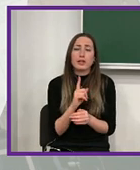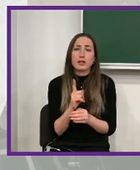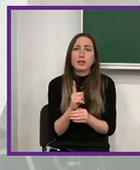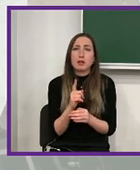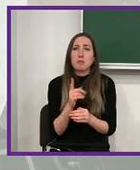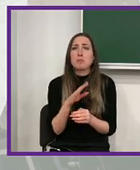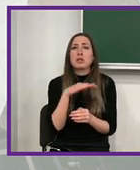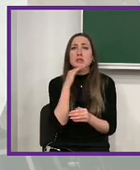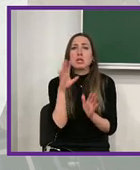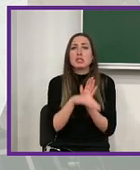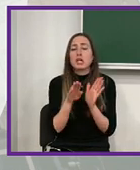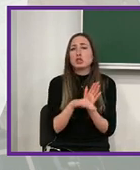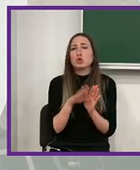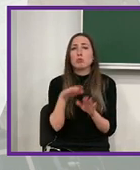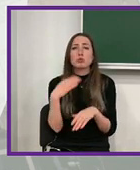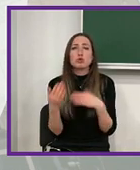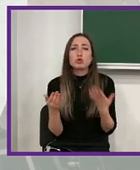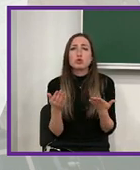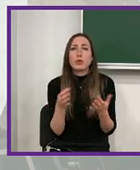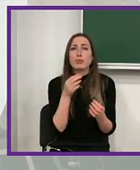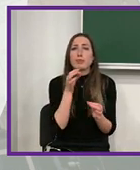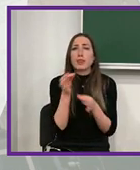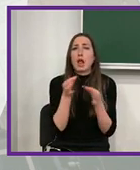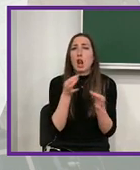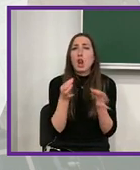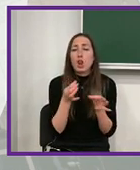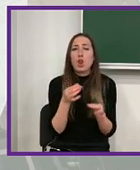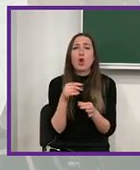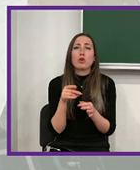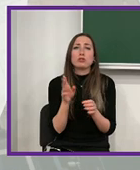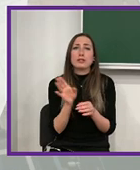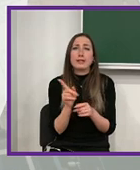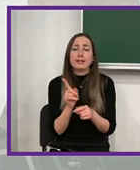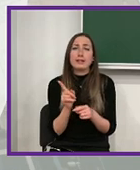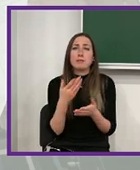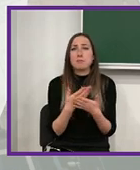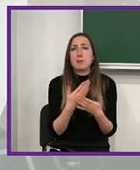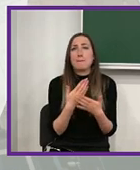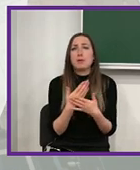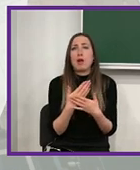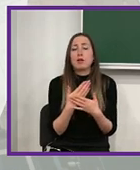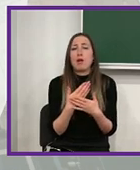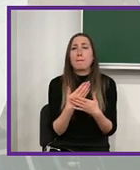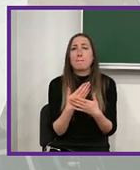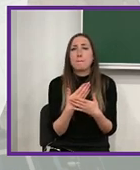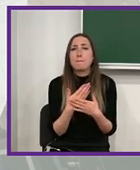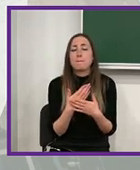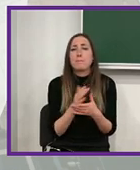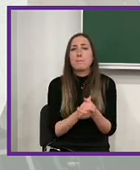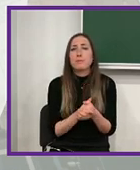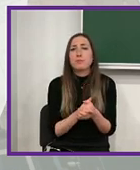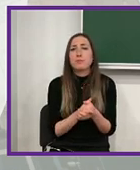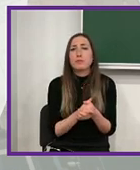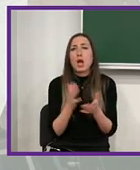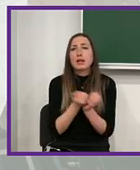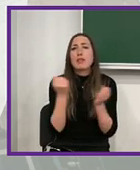have a just all workforce meeting, for example, in our case, in Polish only, when you know that half of the workforce is